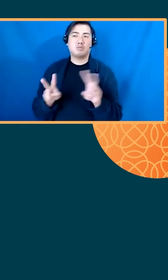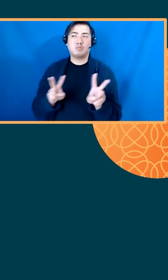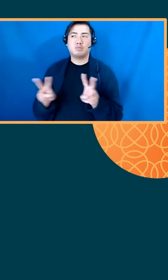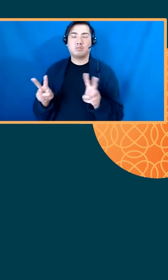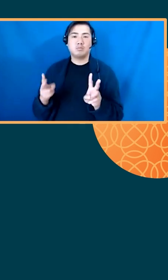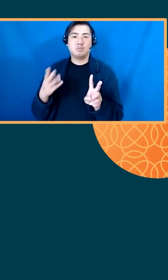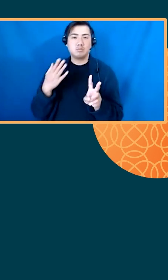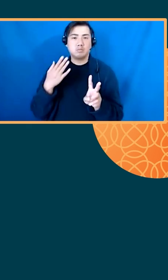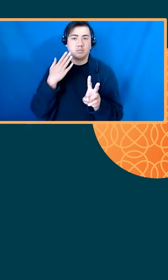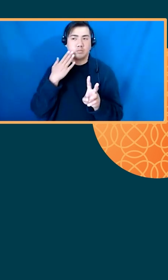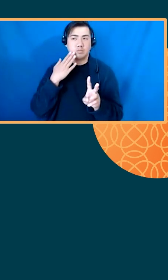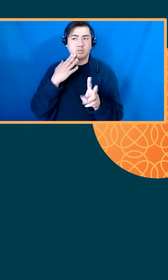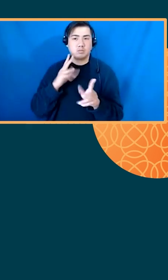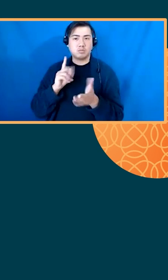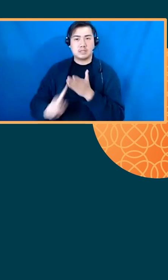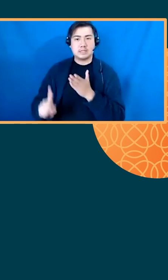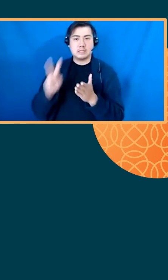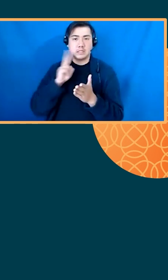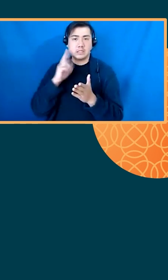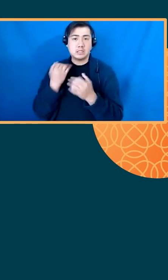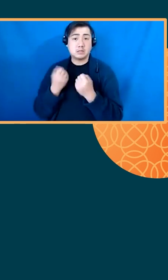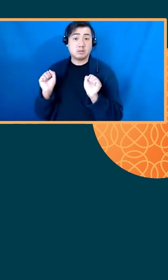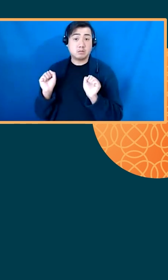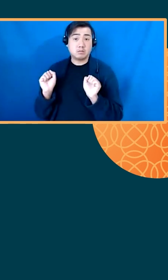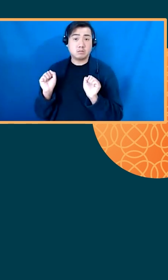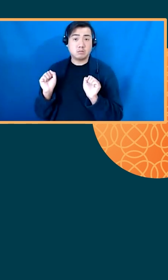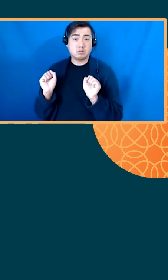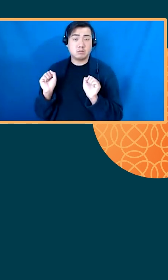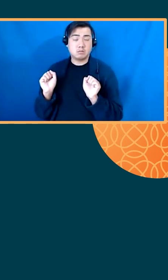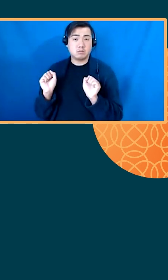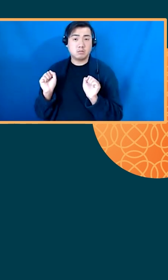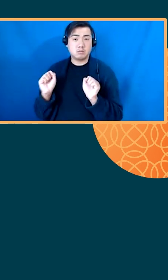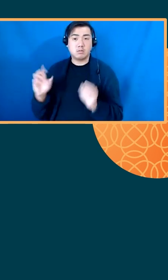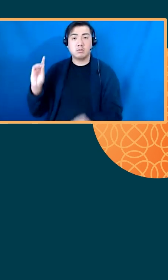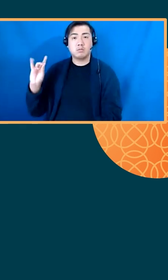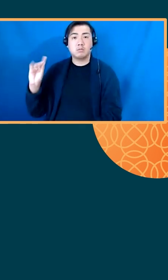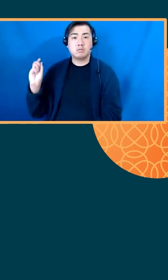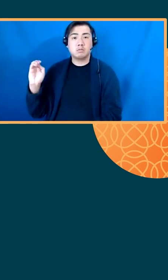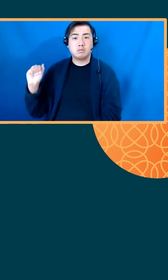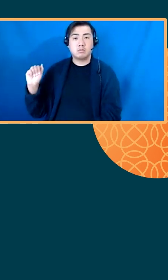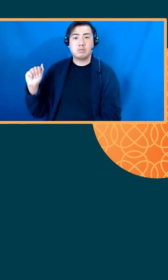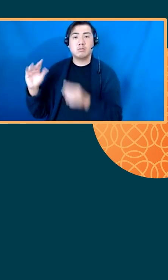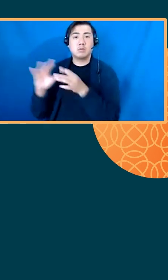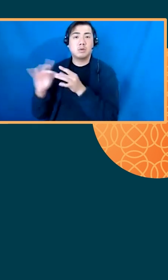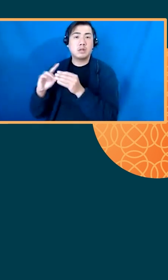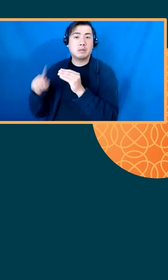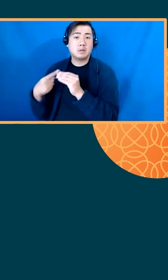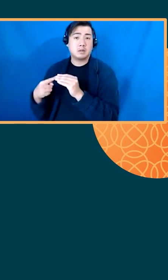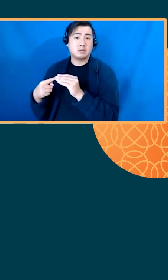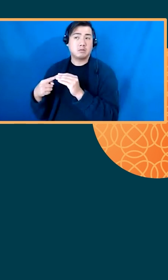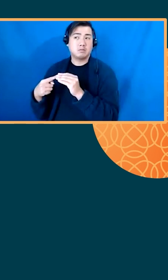Now, in kind of what Dejana had brought out with regards to, are we kind